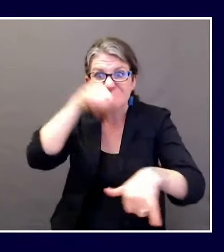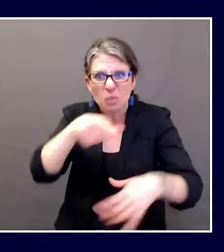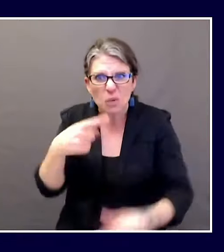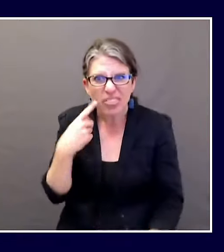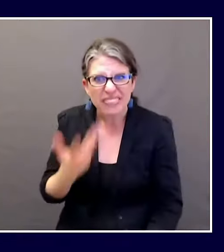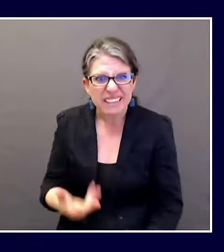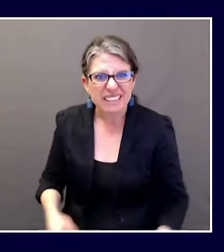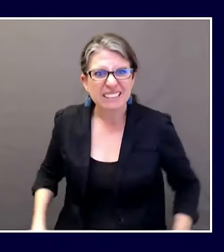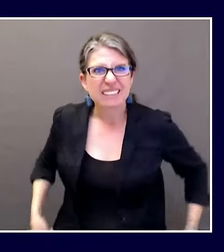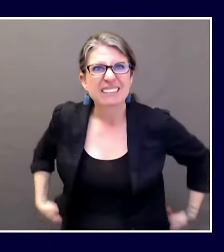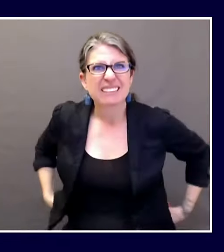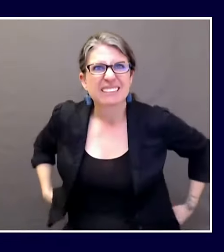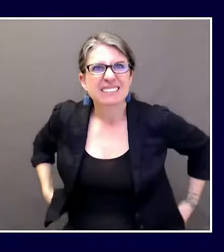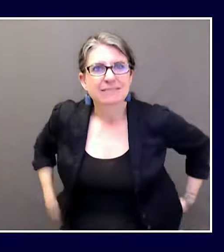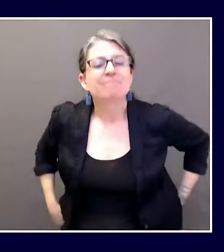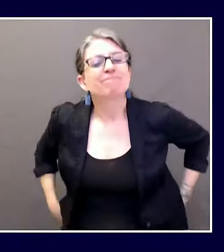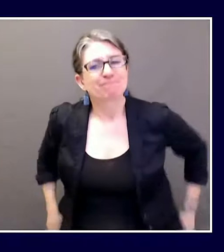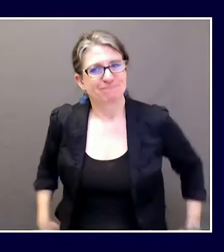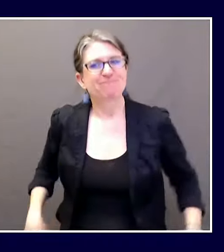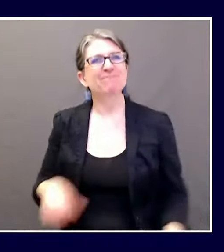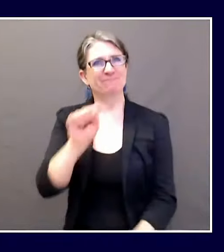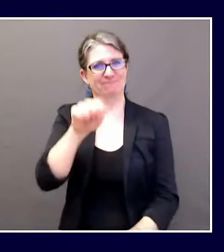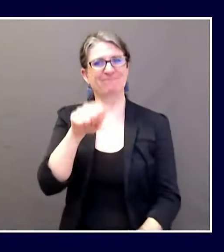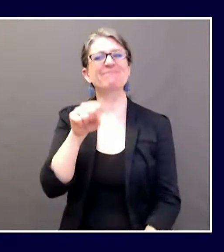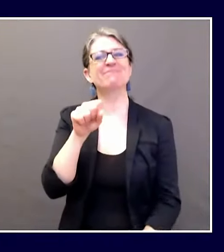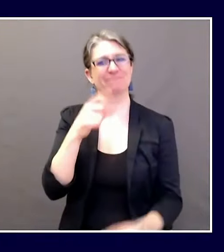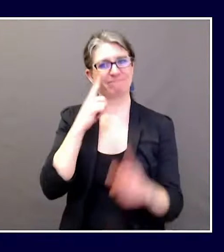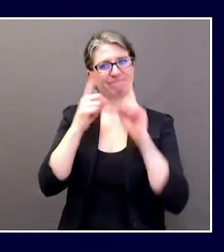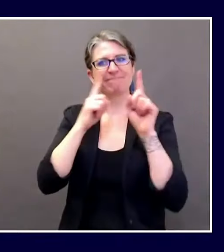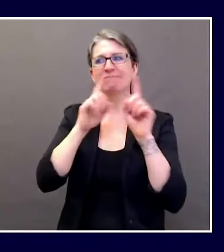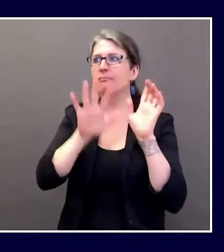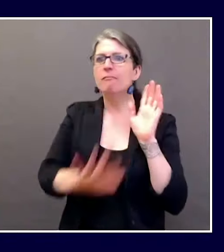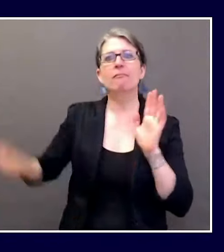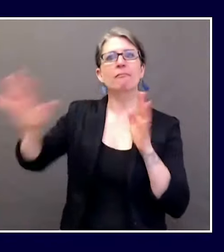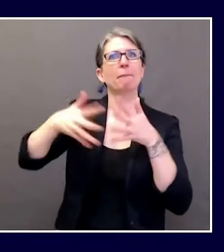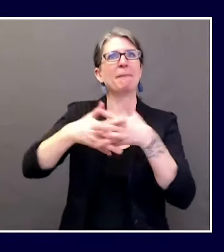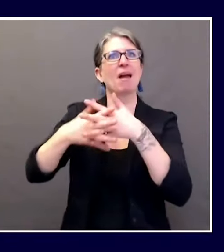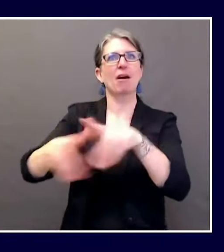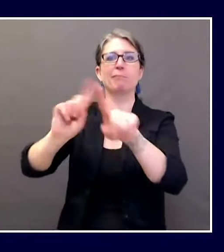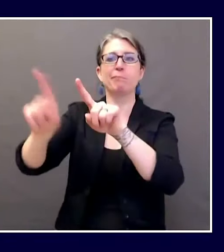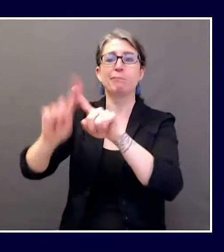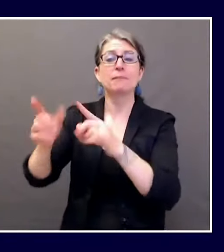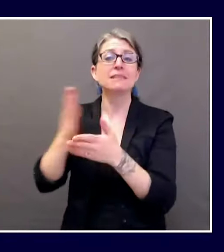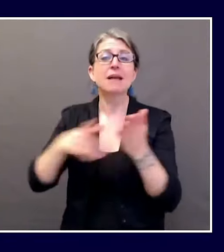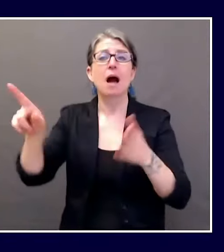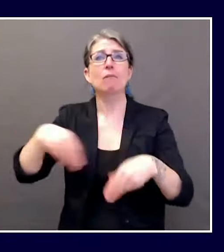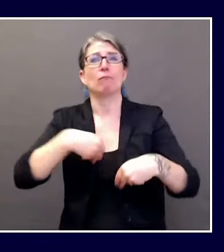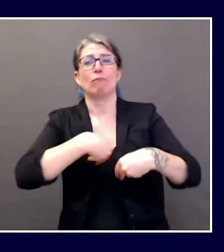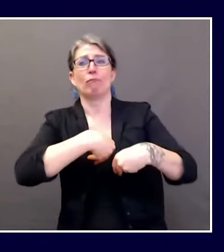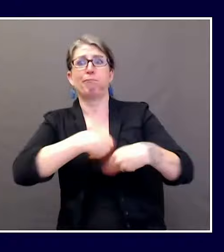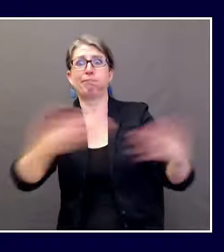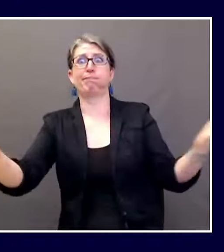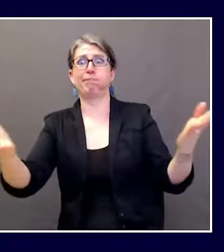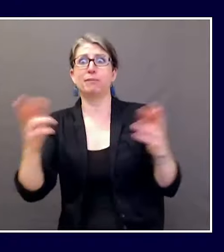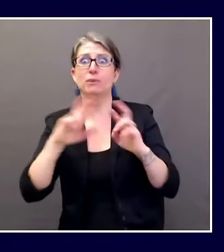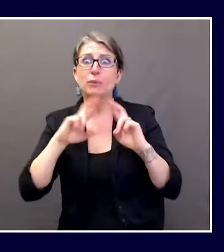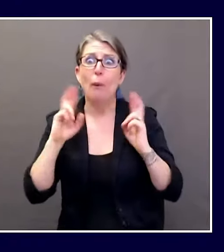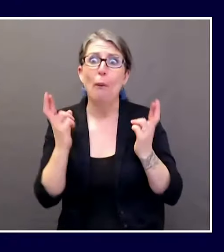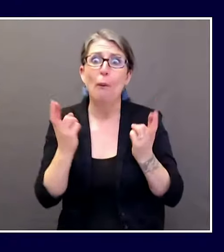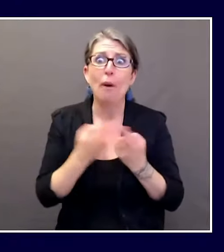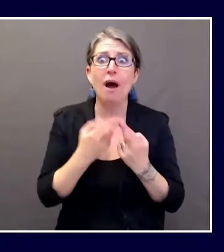between. I was not aware of the $500 incentive. I'm not aware of anything